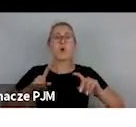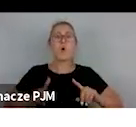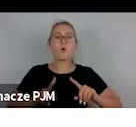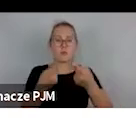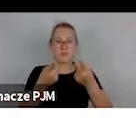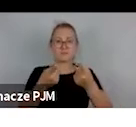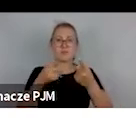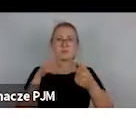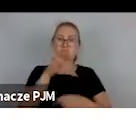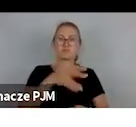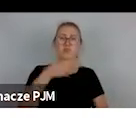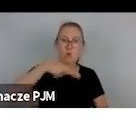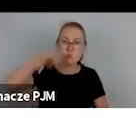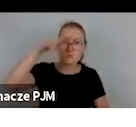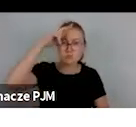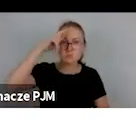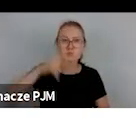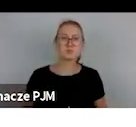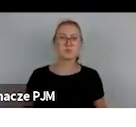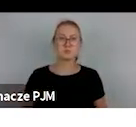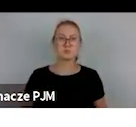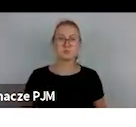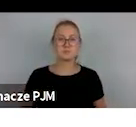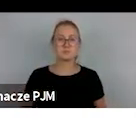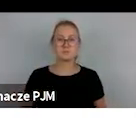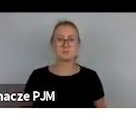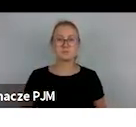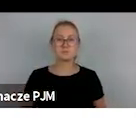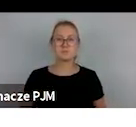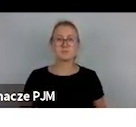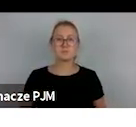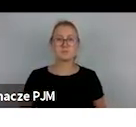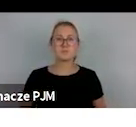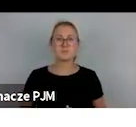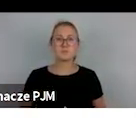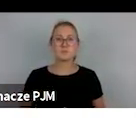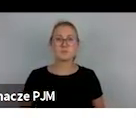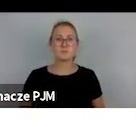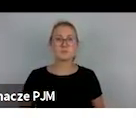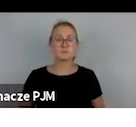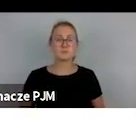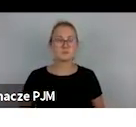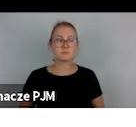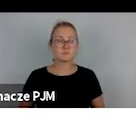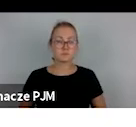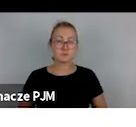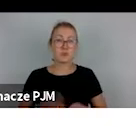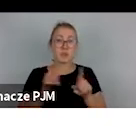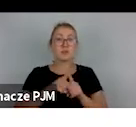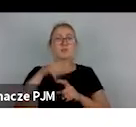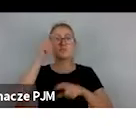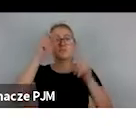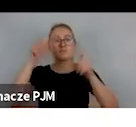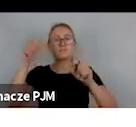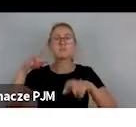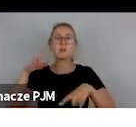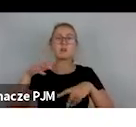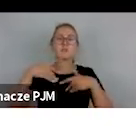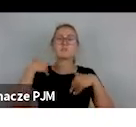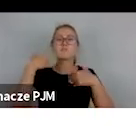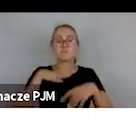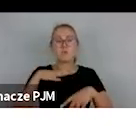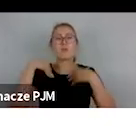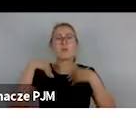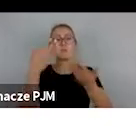granted none. And I think the message that was sent was very clear. It's women's job to take care of children, especially newborns, and